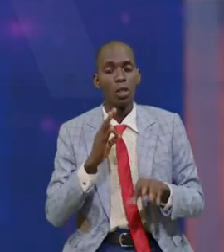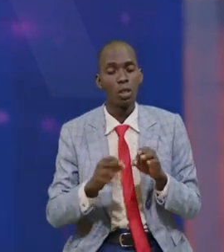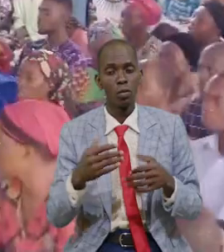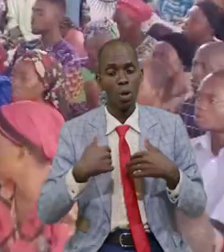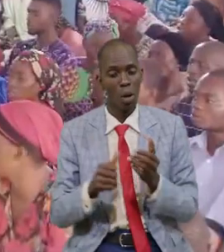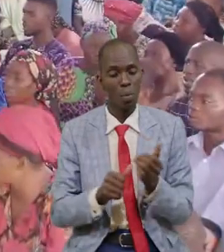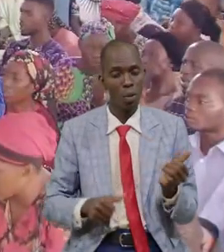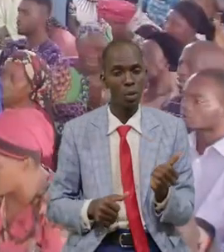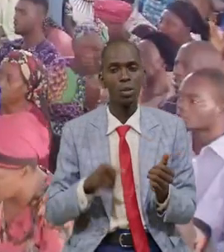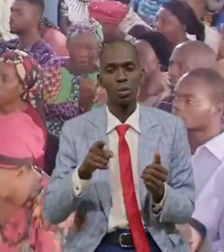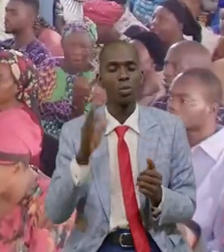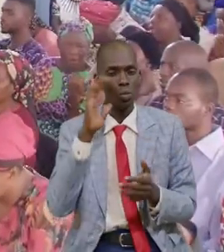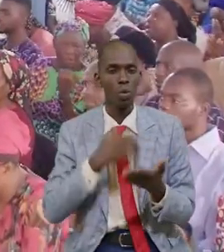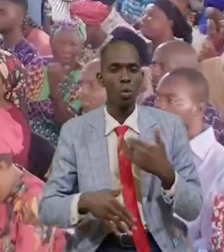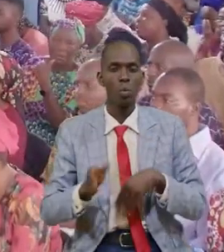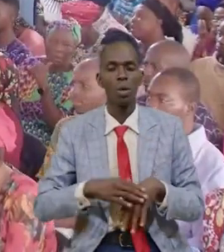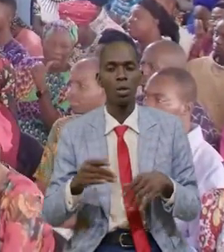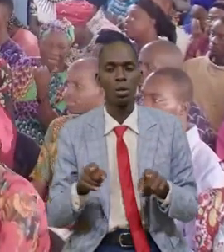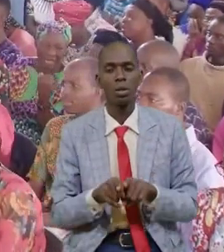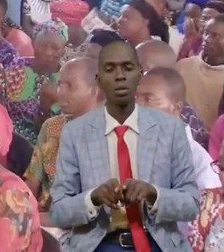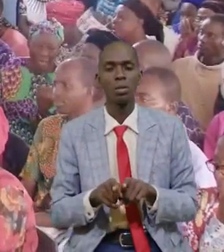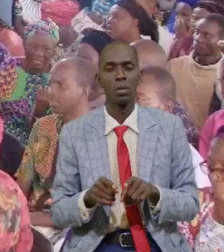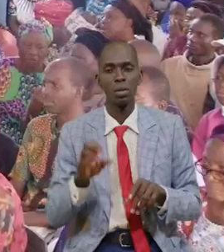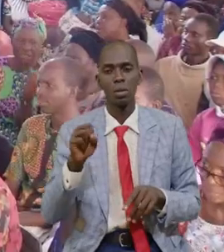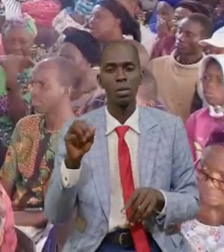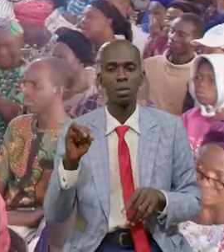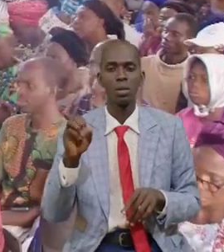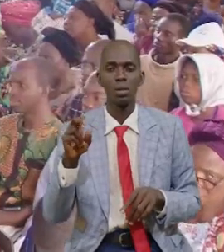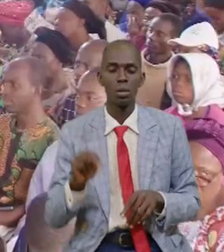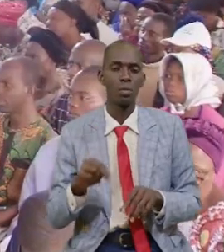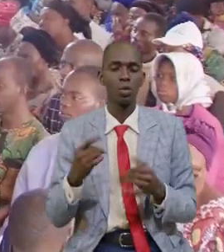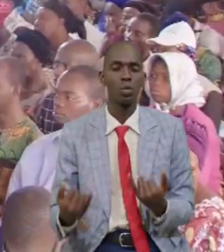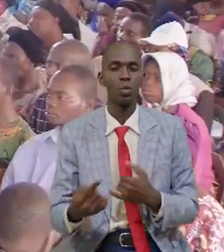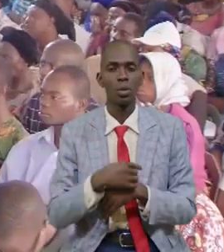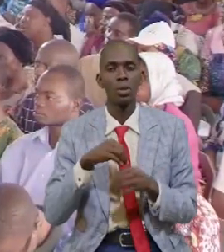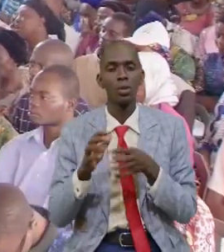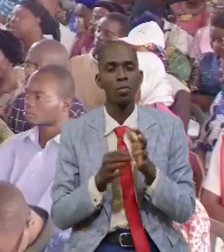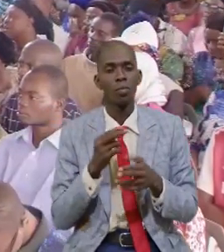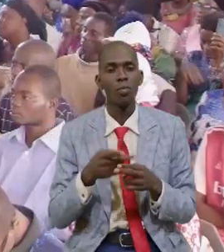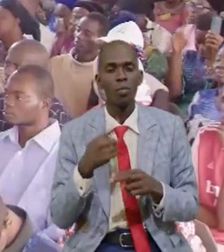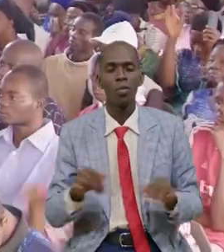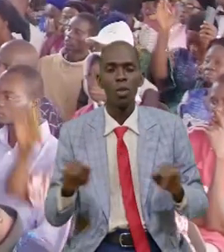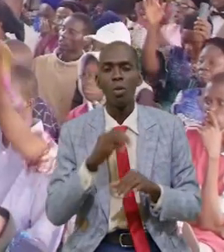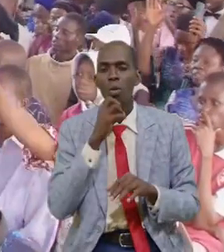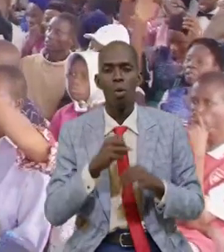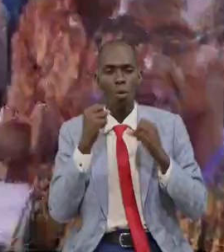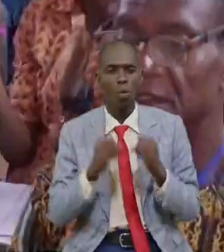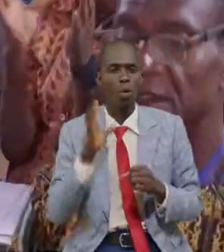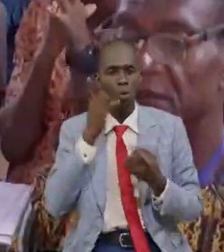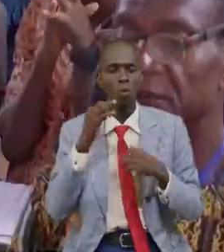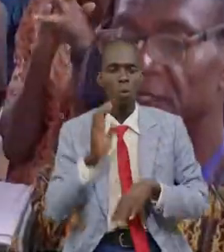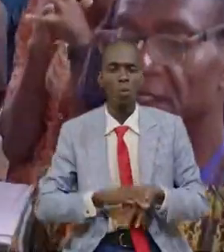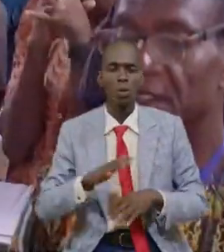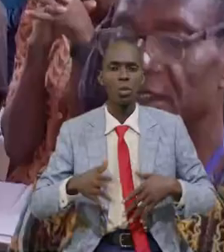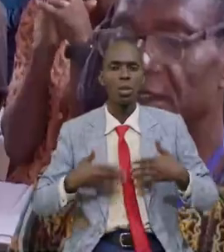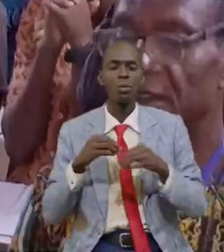come back. Yeah. The same old power will come upon your life in Jesus'